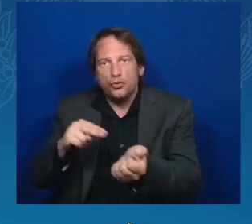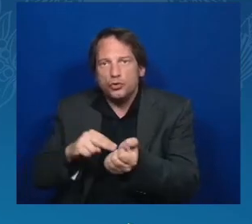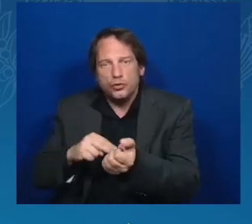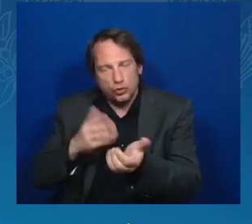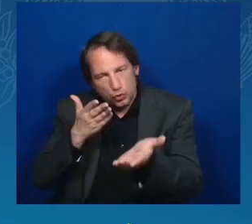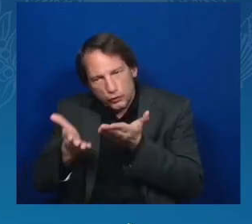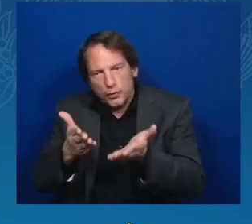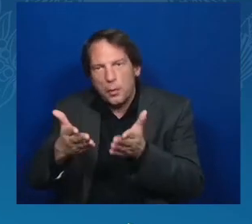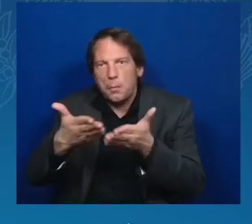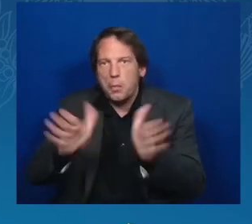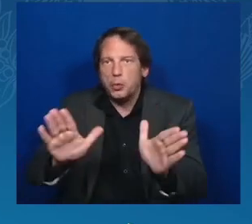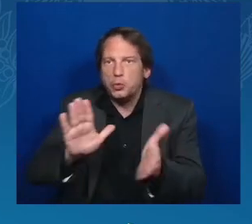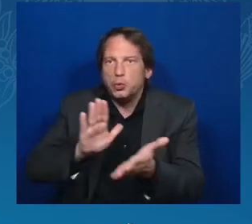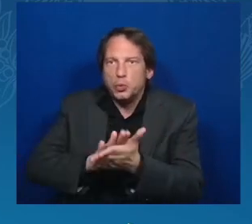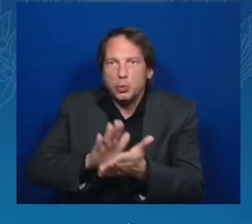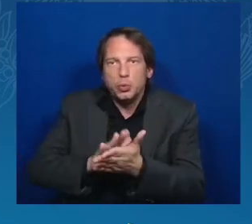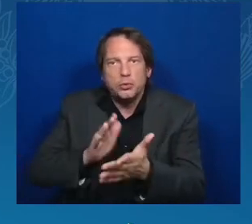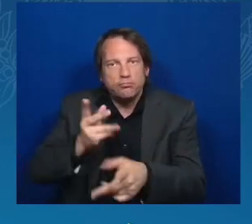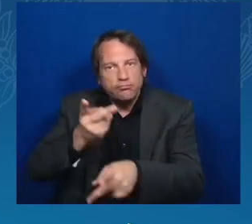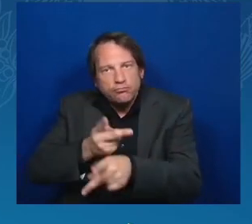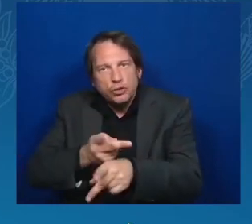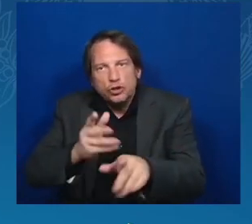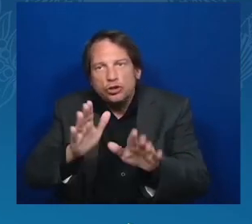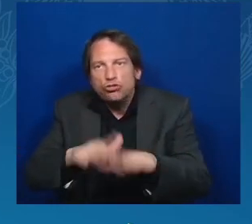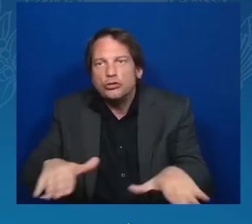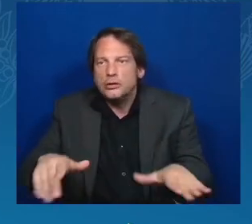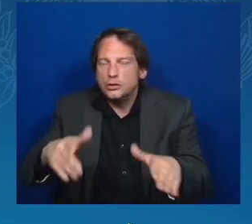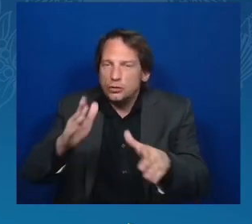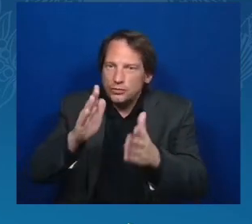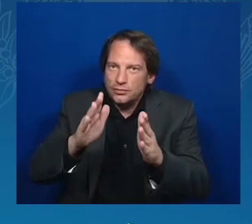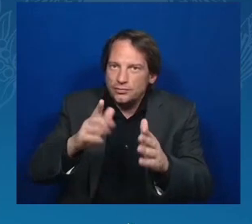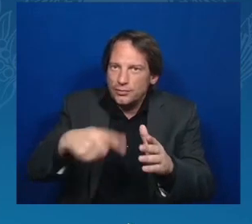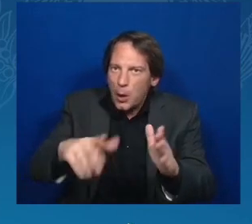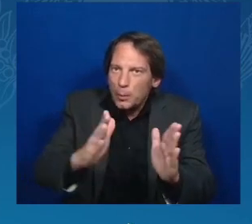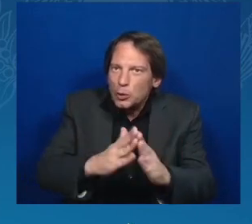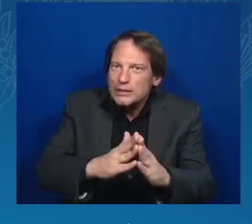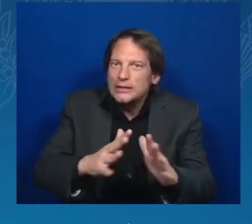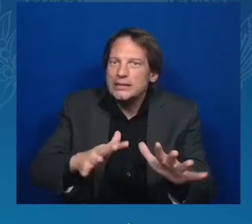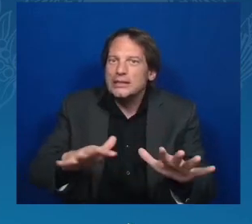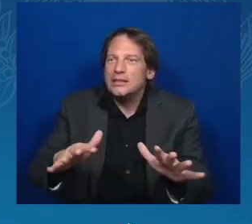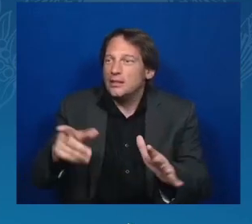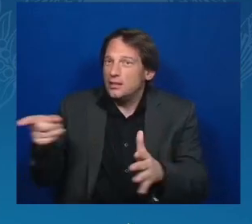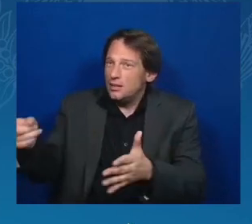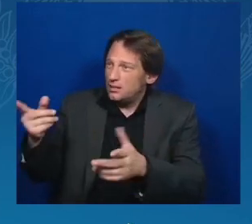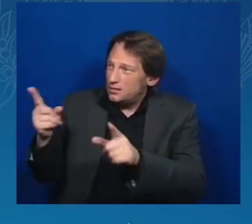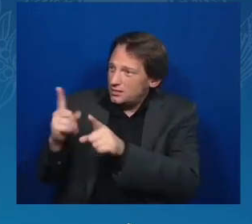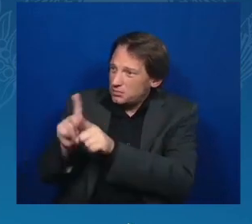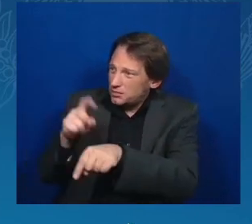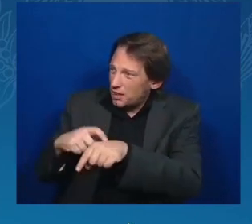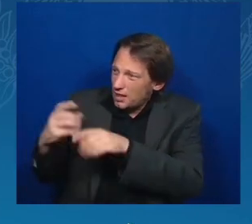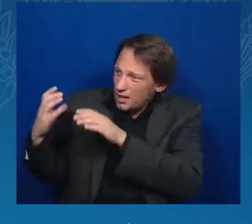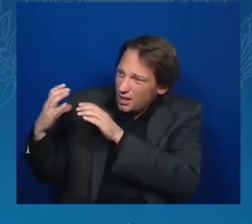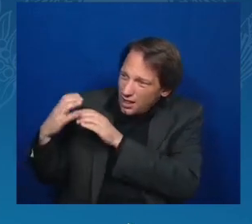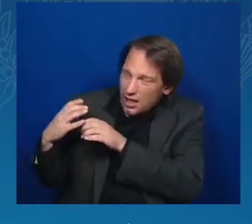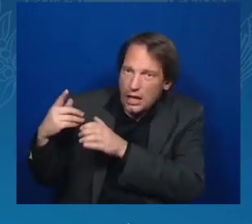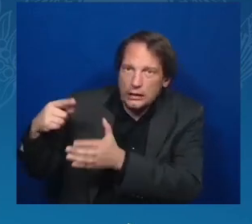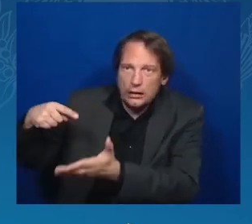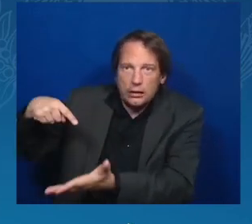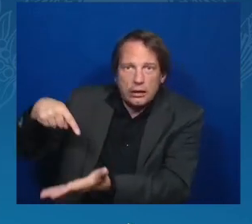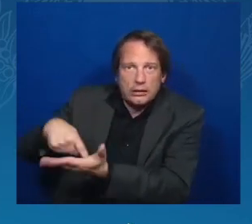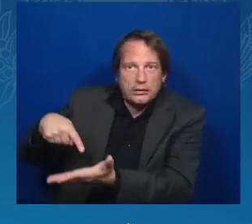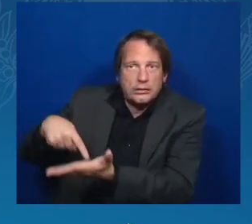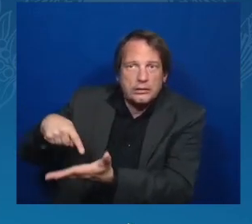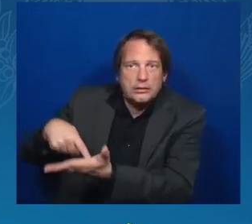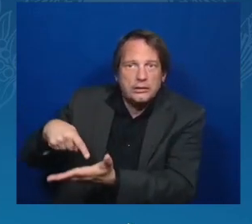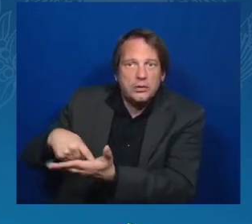carrying. I mean, Kelly, the story of somebody who is caring for, you